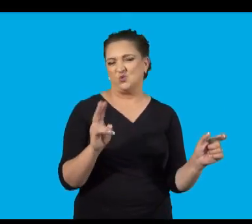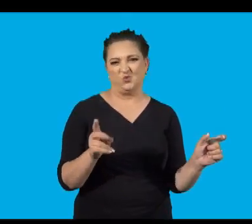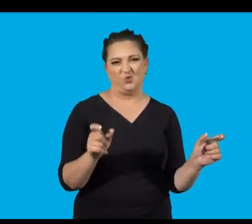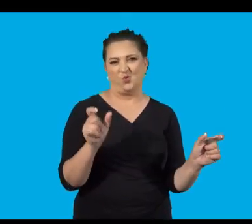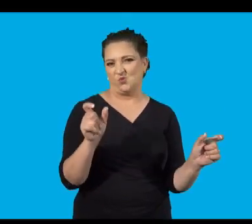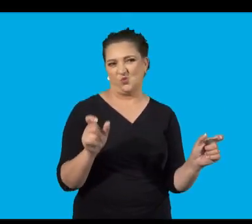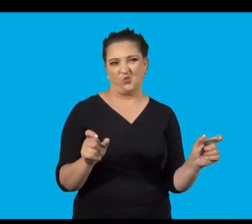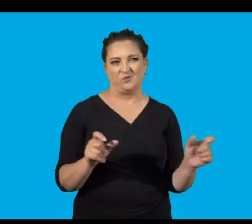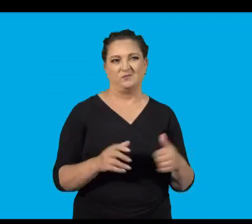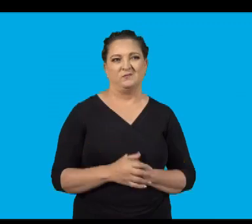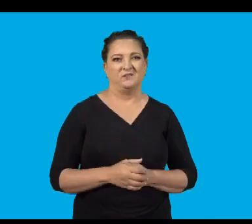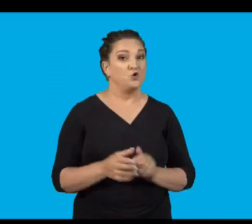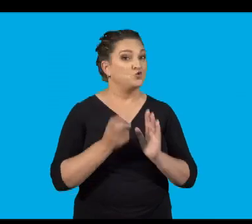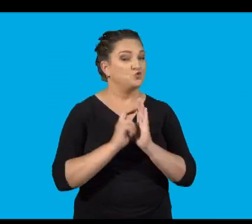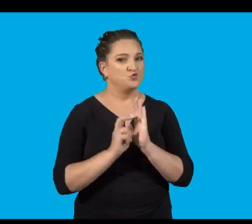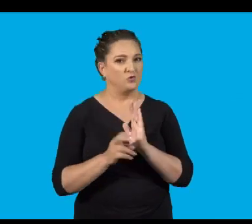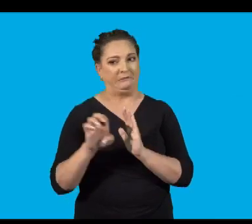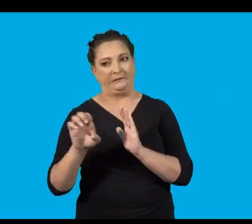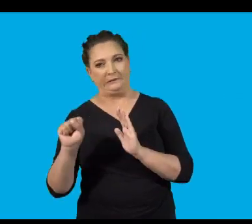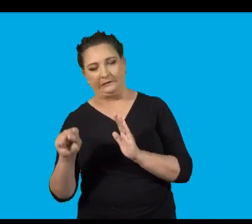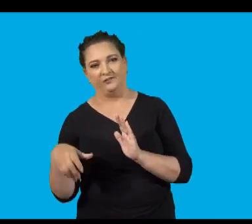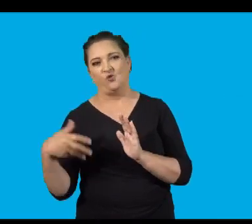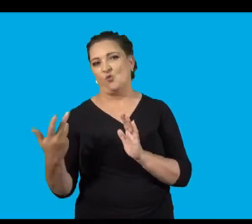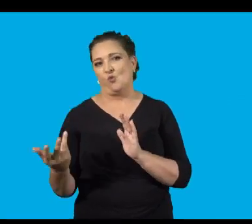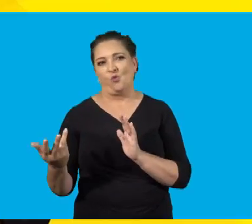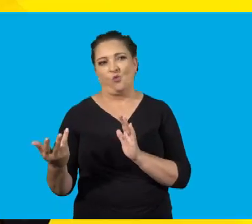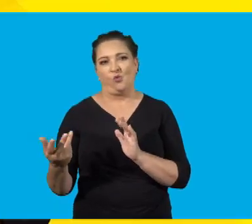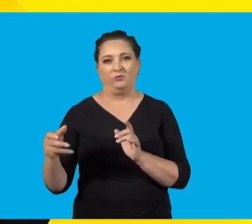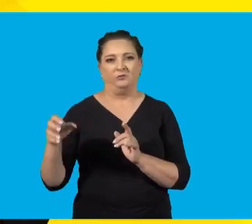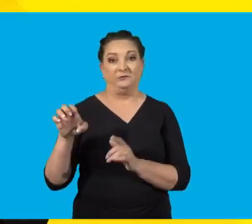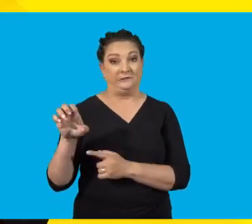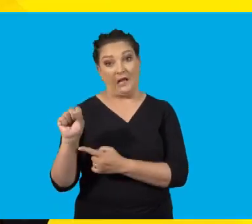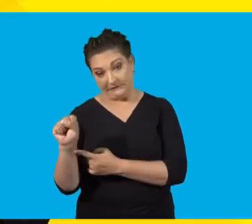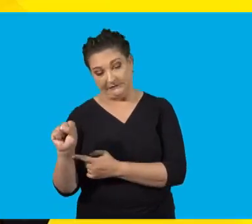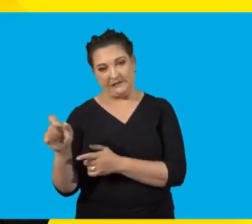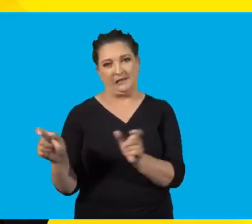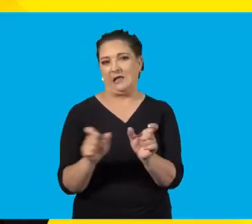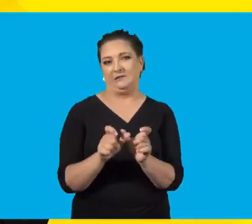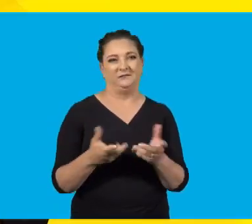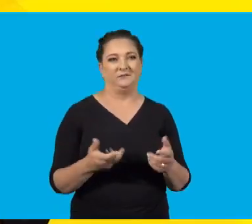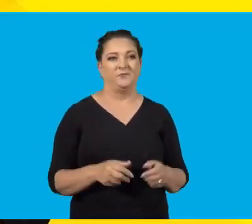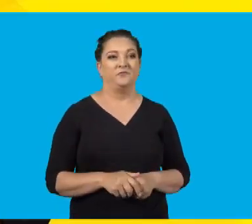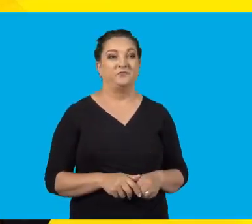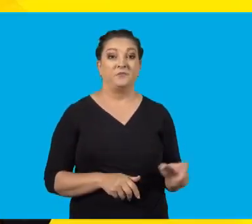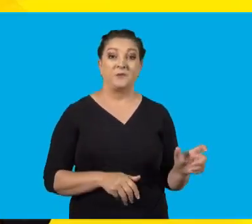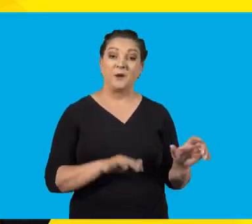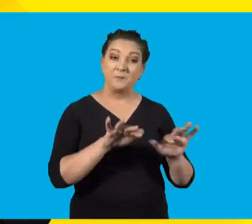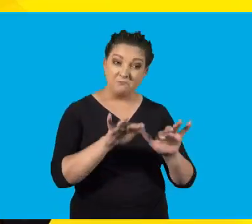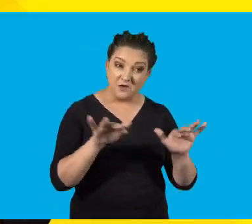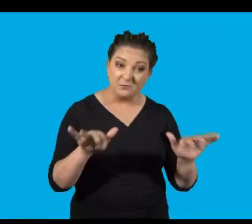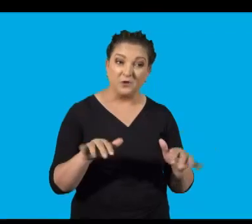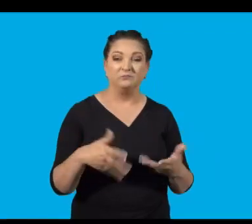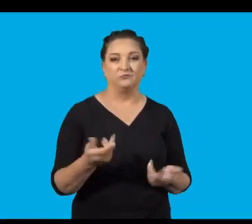plural words, all right? We don't apply any plural rules here like adding an ES or adding an S.